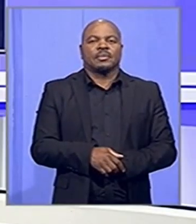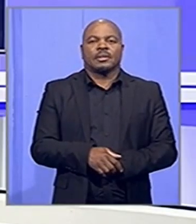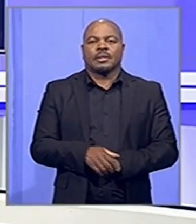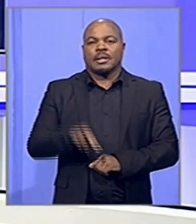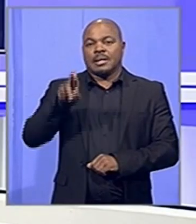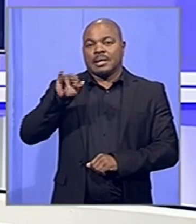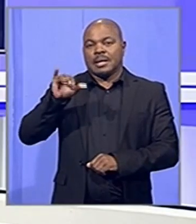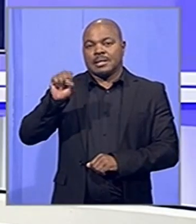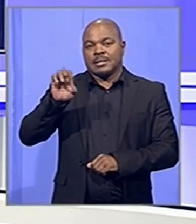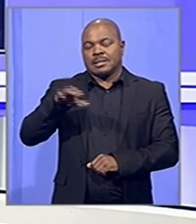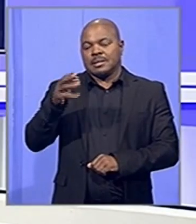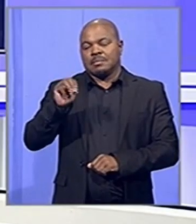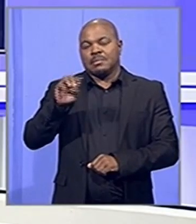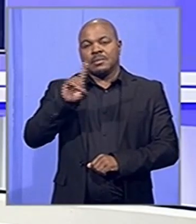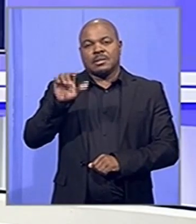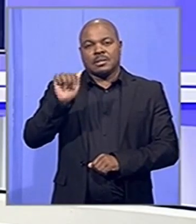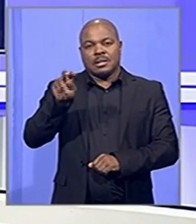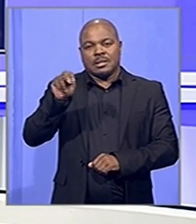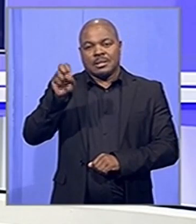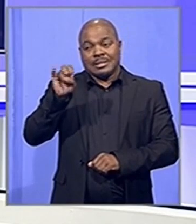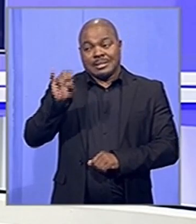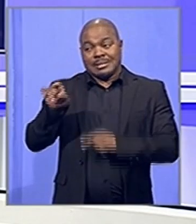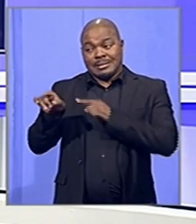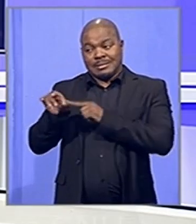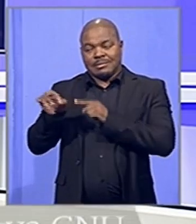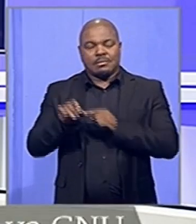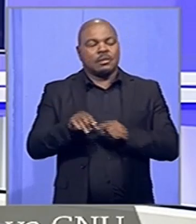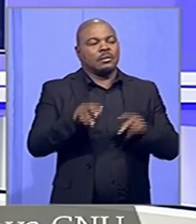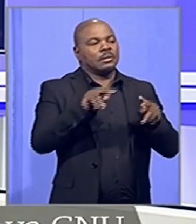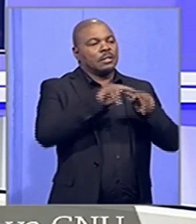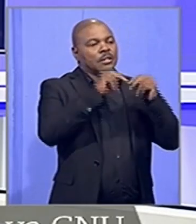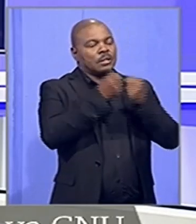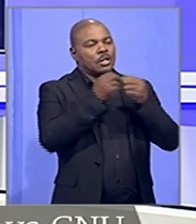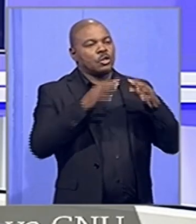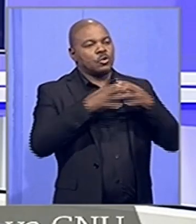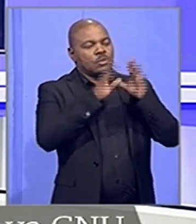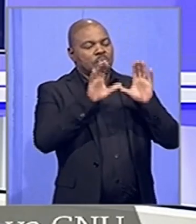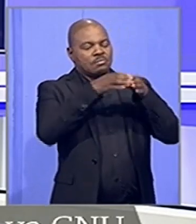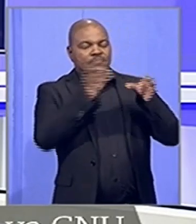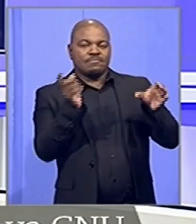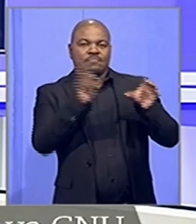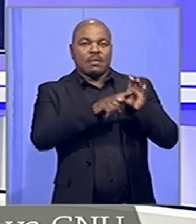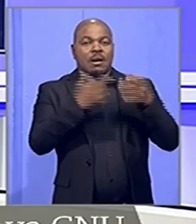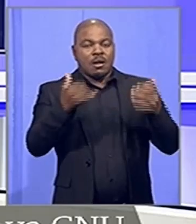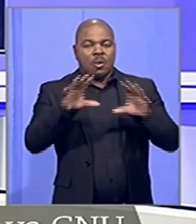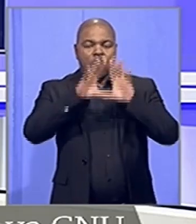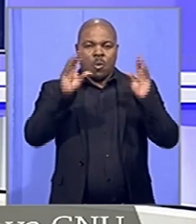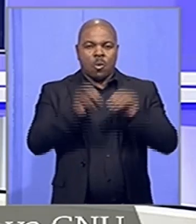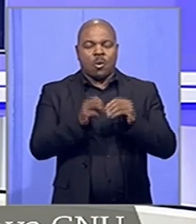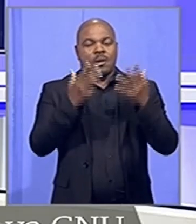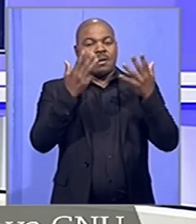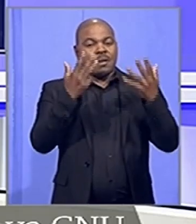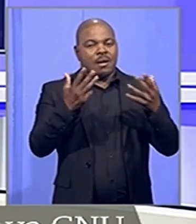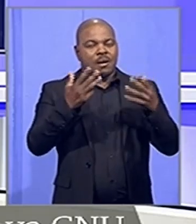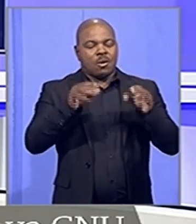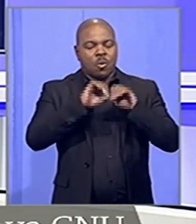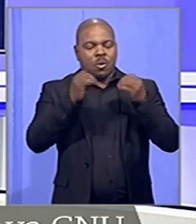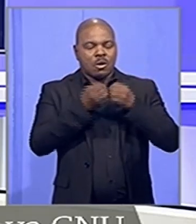Mogawa Rise Mzansi o kene pusong ya setjhaba ka setjhaba ke mekga e robong jwale e se kene pusong ya tsamaiso ya